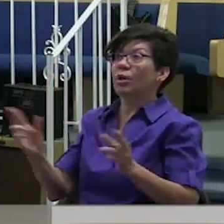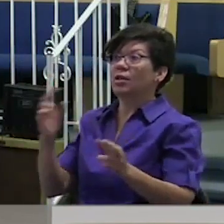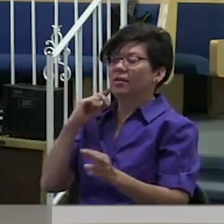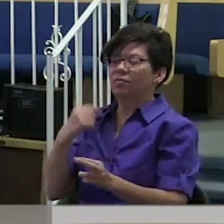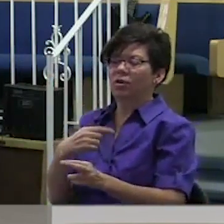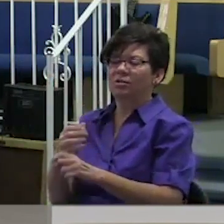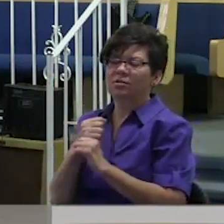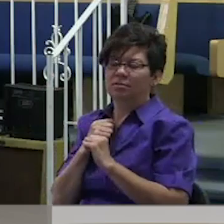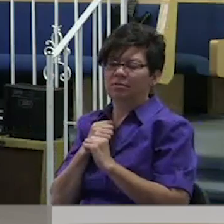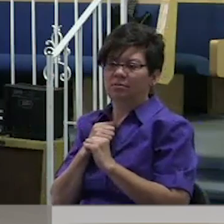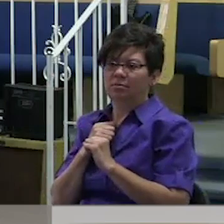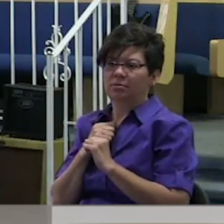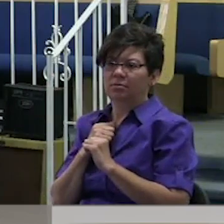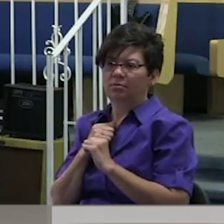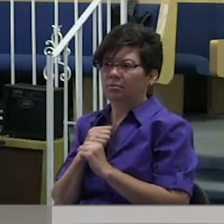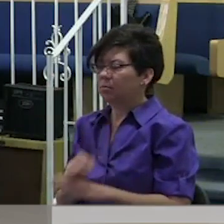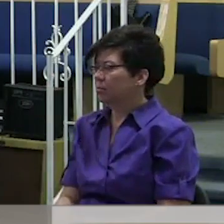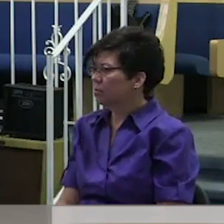us to receive.